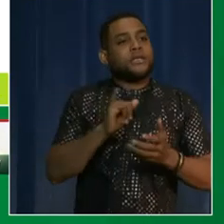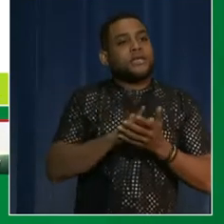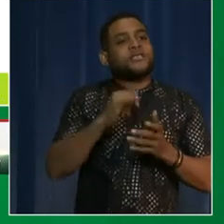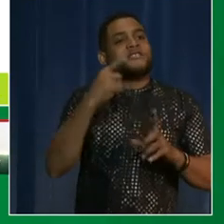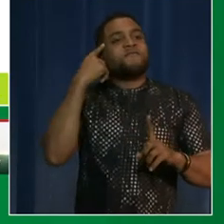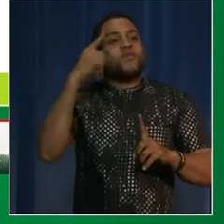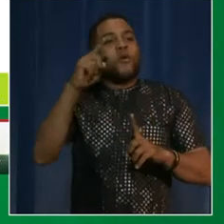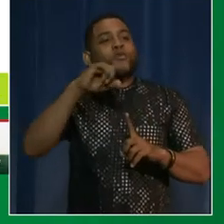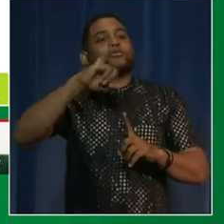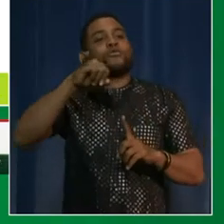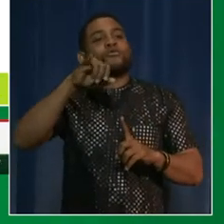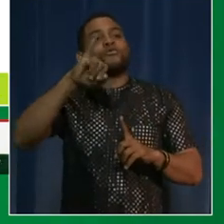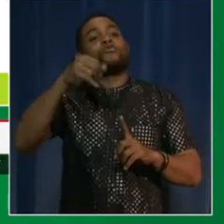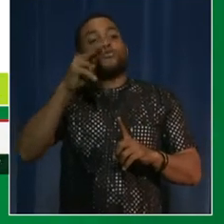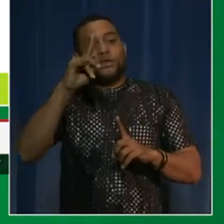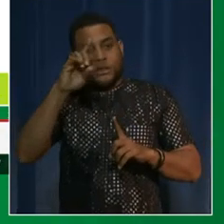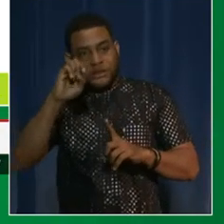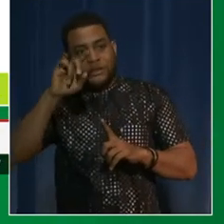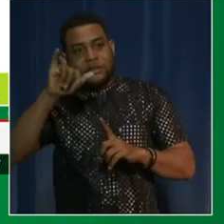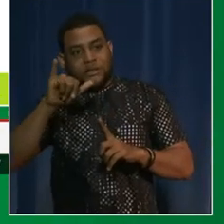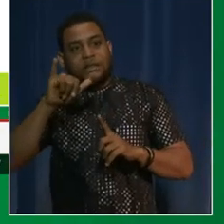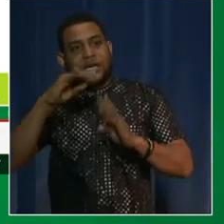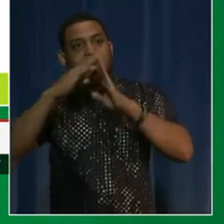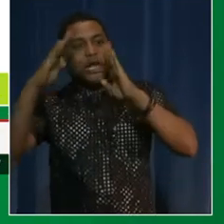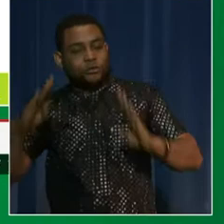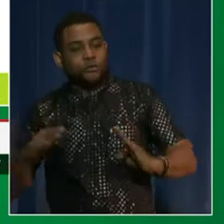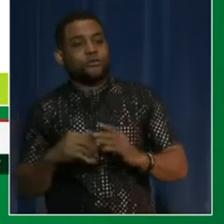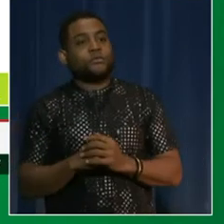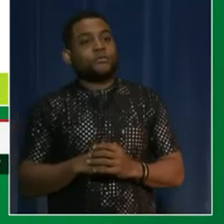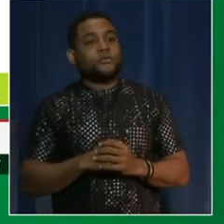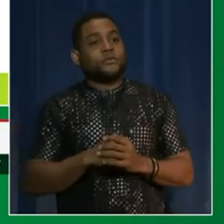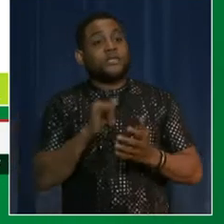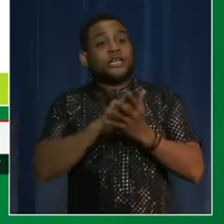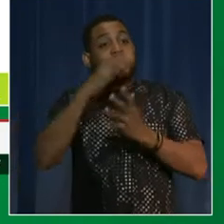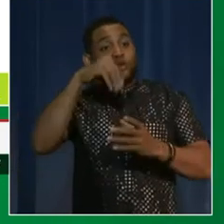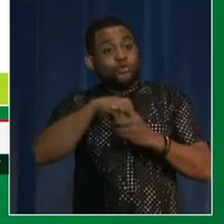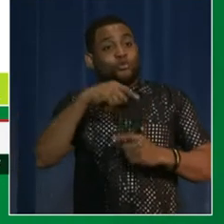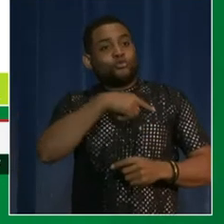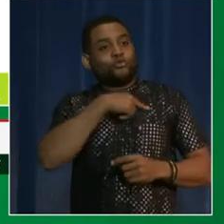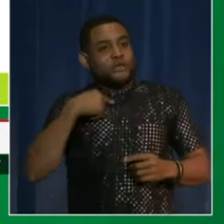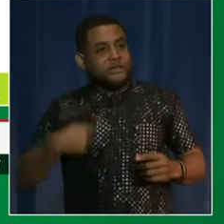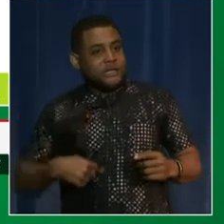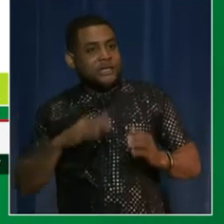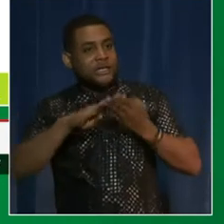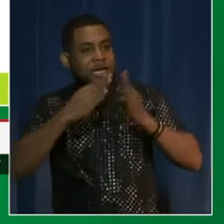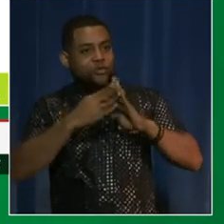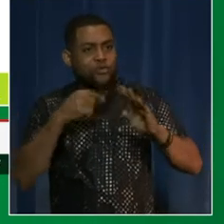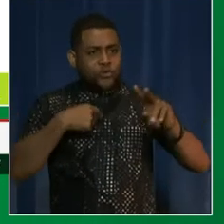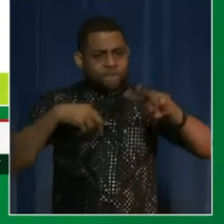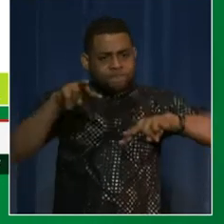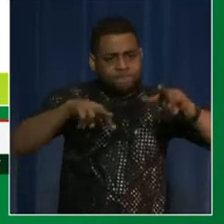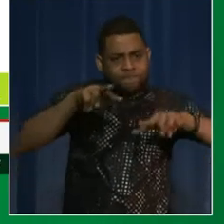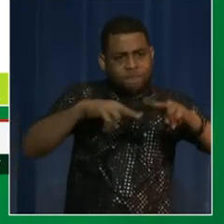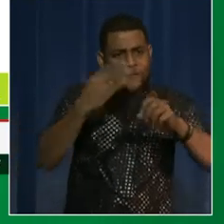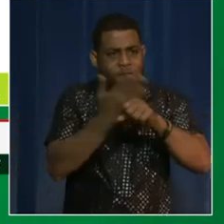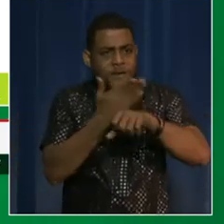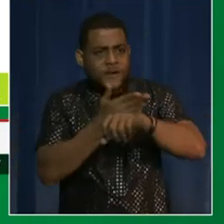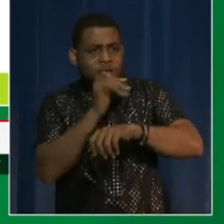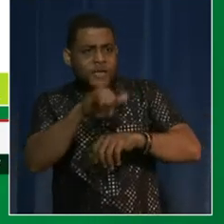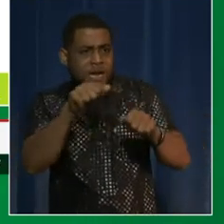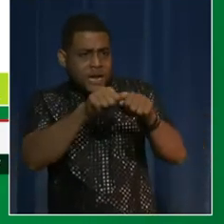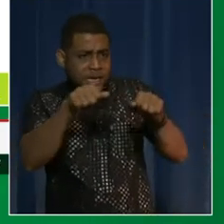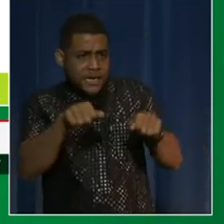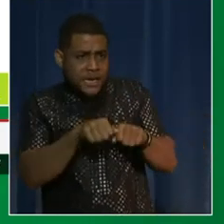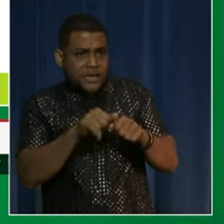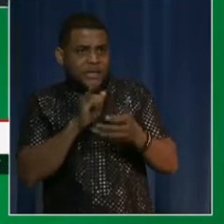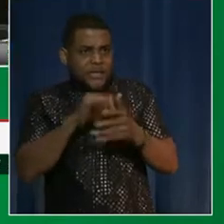Judiciary House, which is a senior building in the heart of Chinatown that we've been renovating. We've got people who are living in that building.